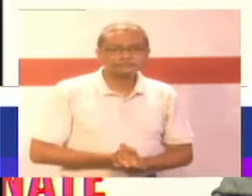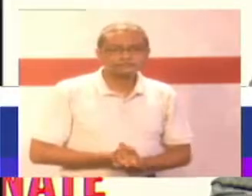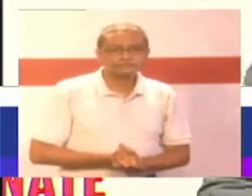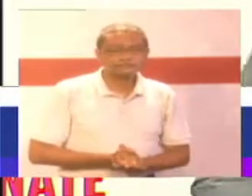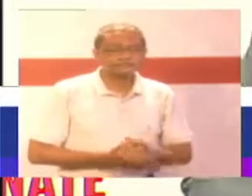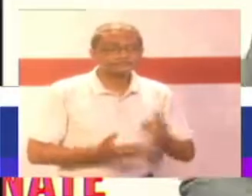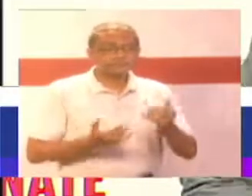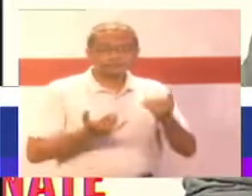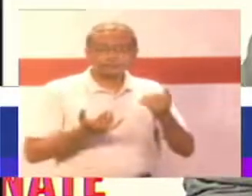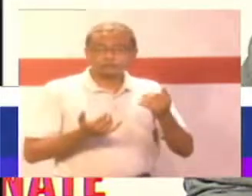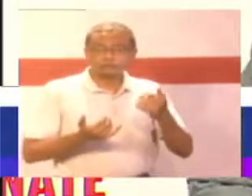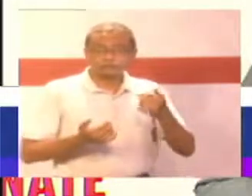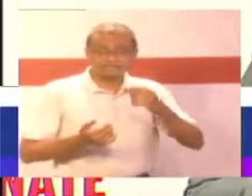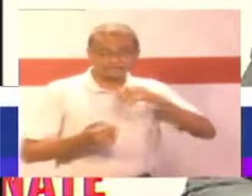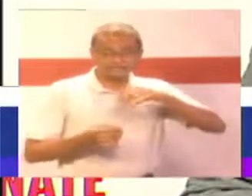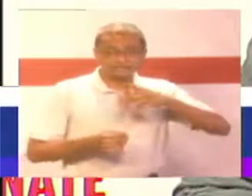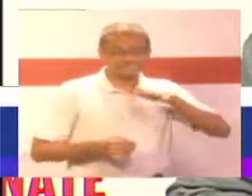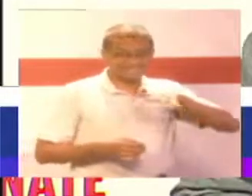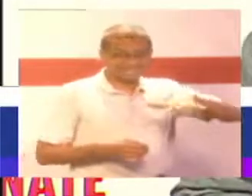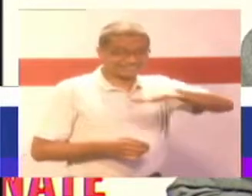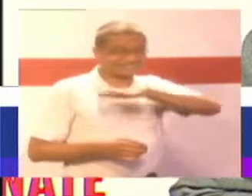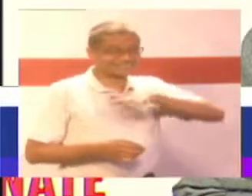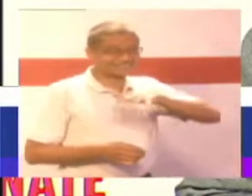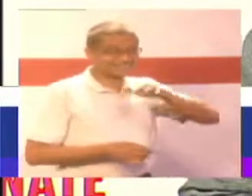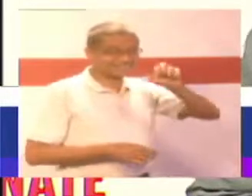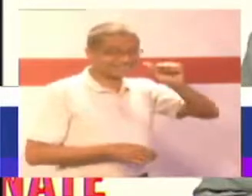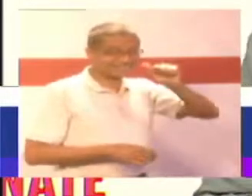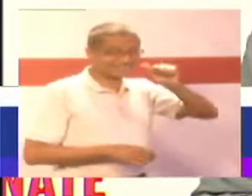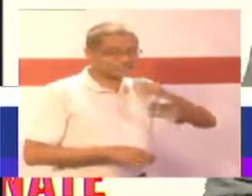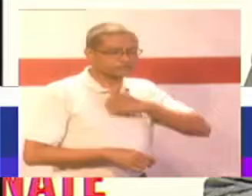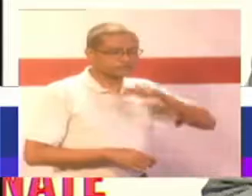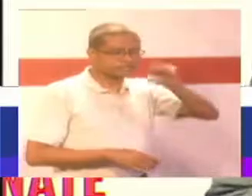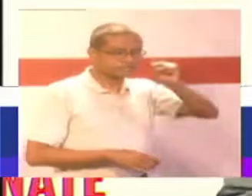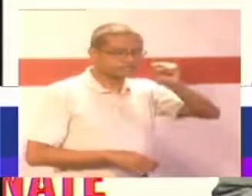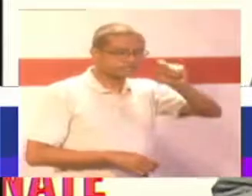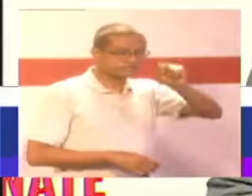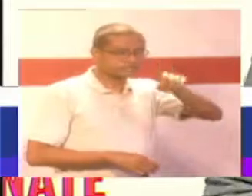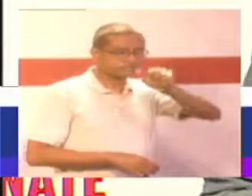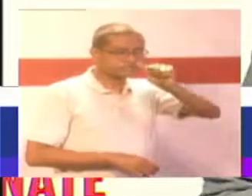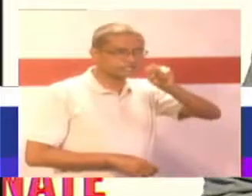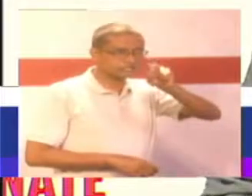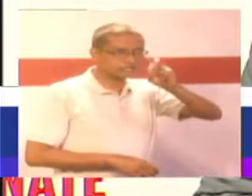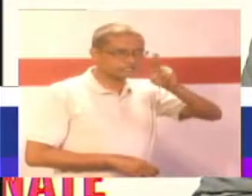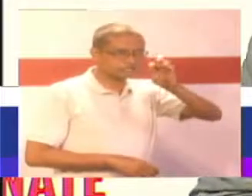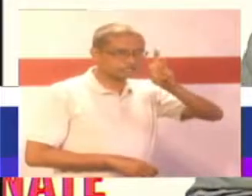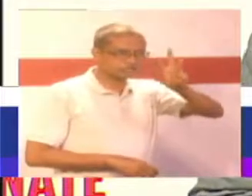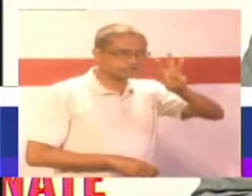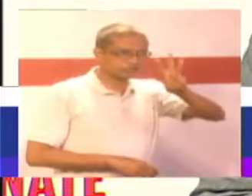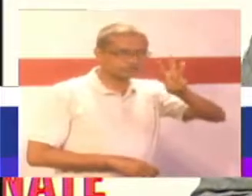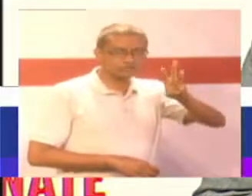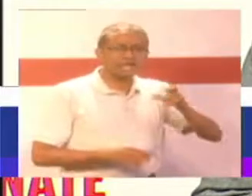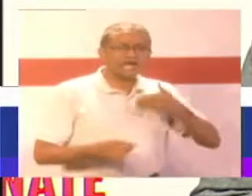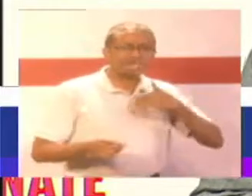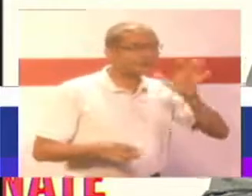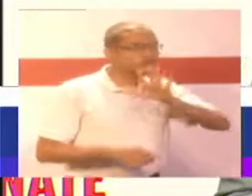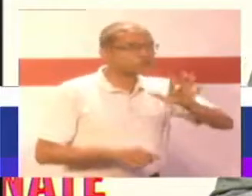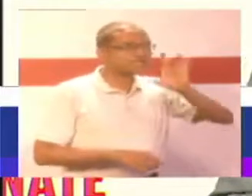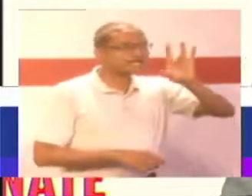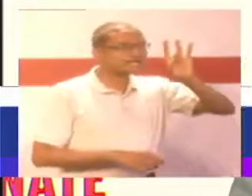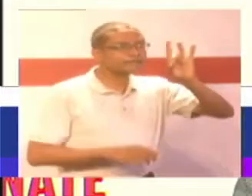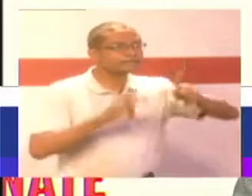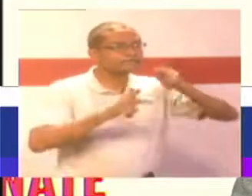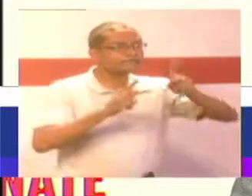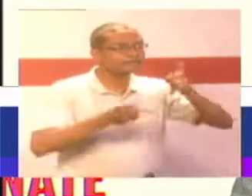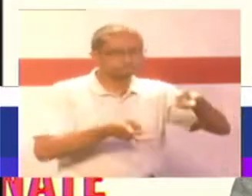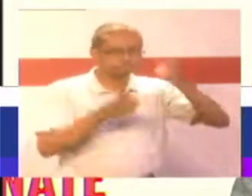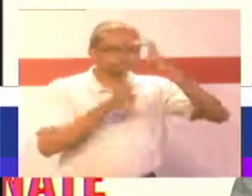known Delta cases within our county. One of them, I think, is a prime example that beautifully illustrates the power of vaccination.